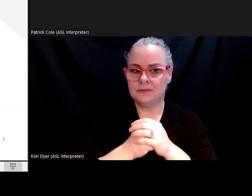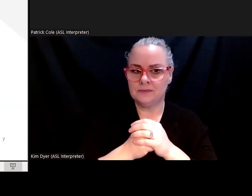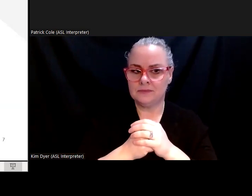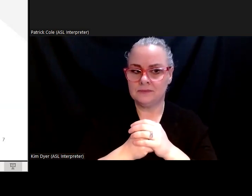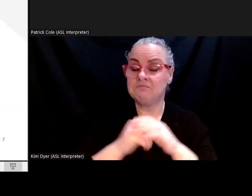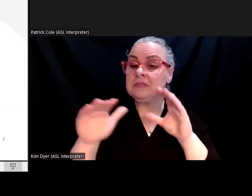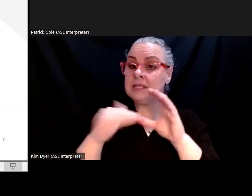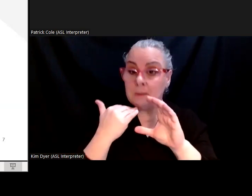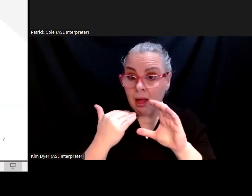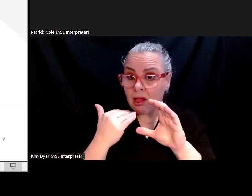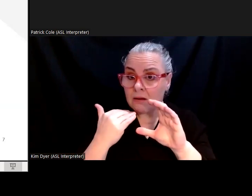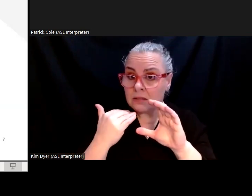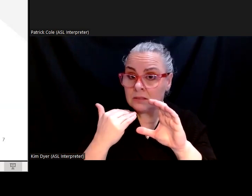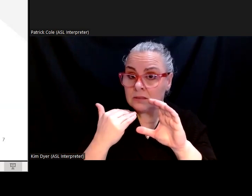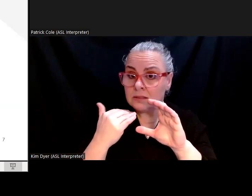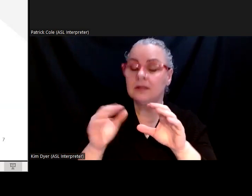you can email